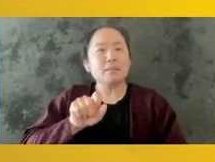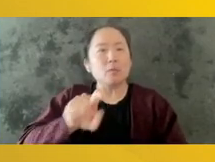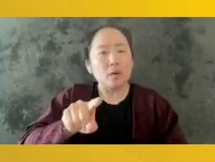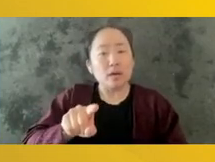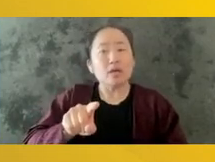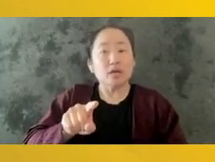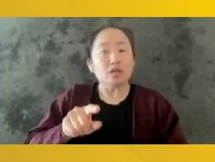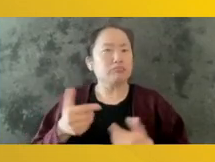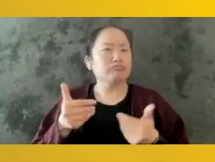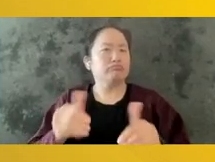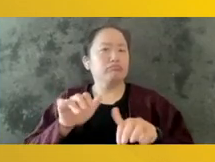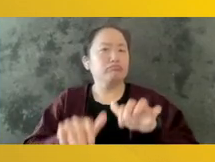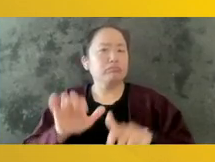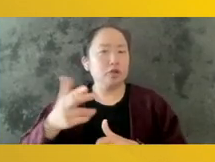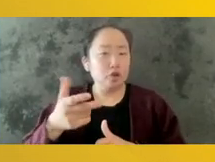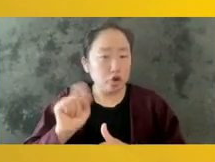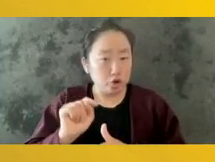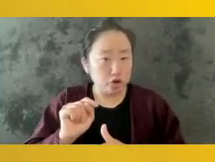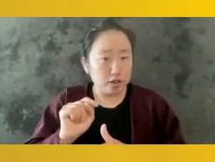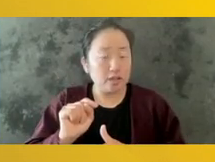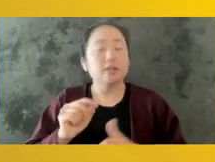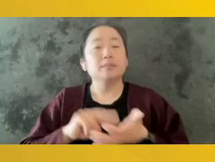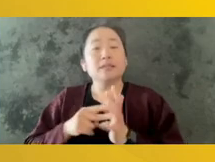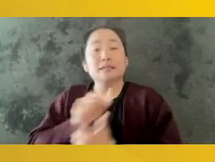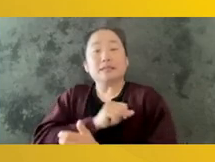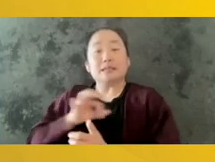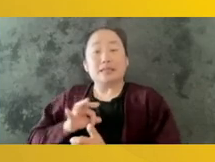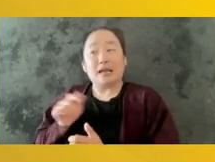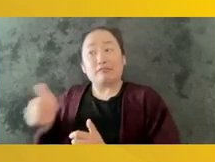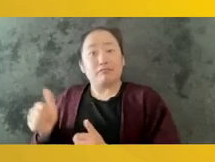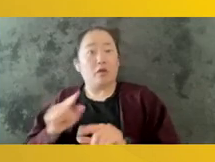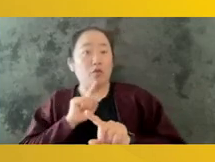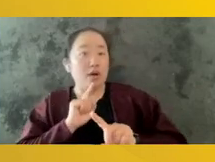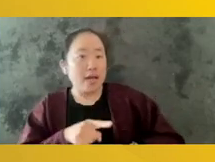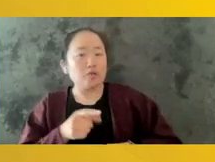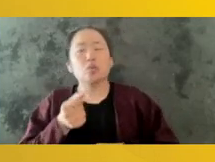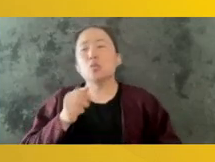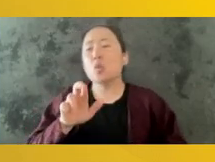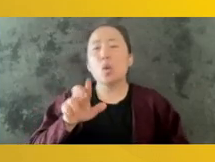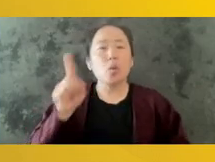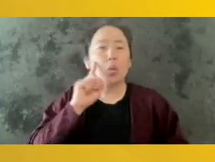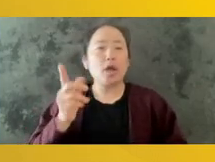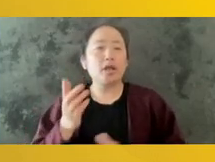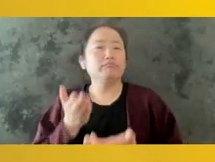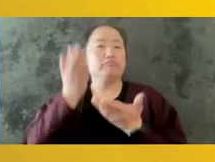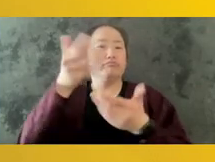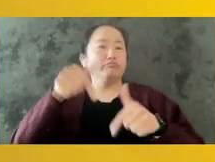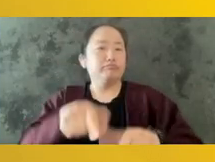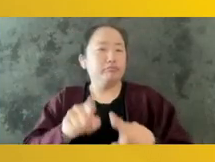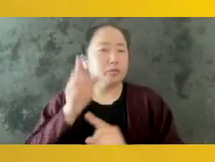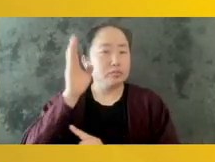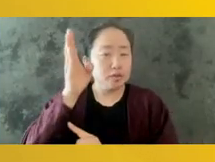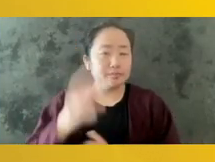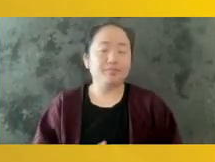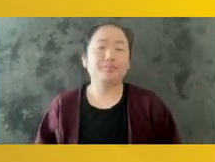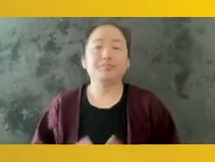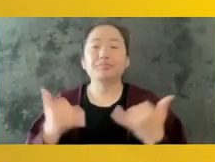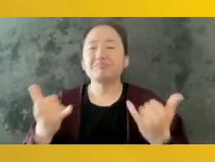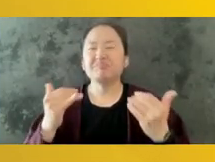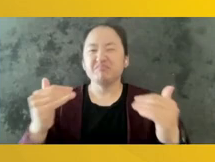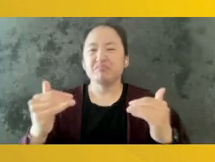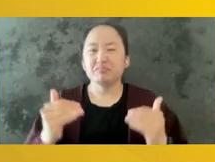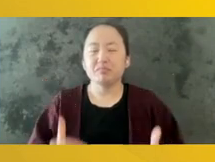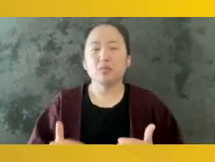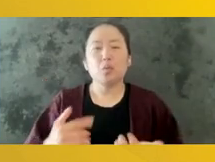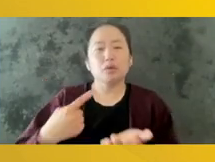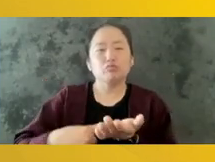also all address them here as well. And right now we're going to move forward and talk a little bit more about computational thinking,